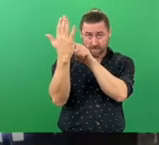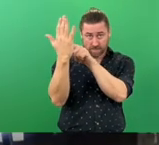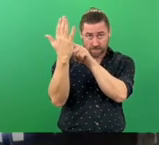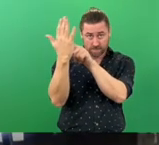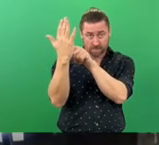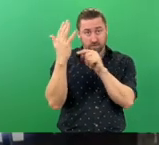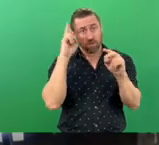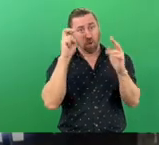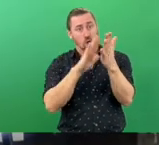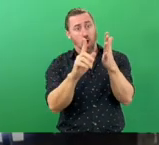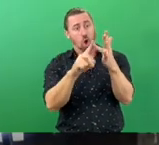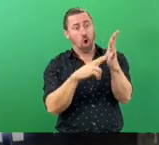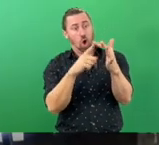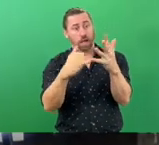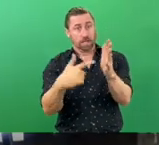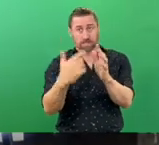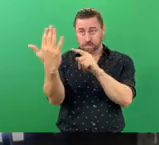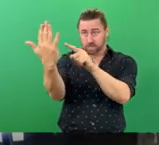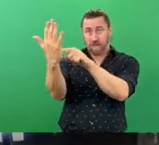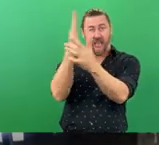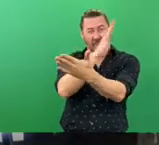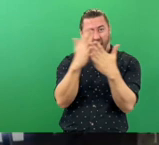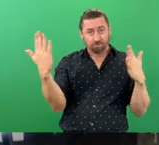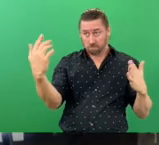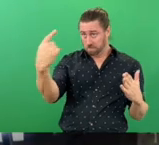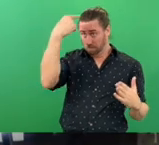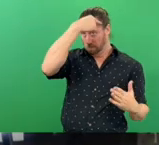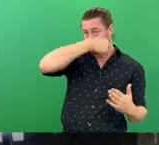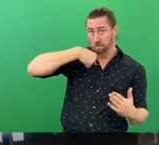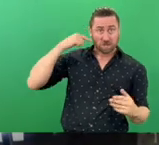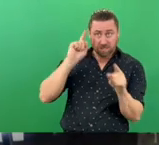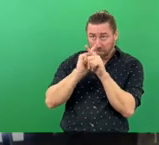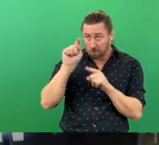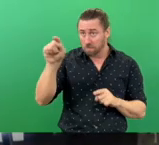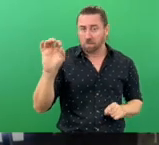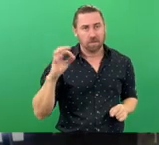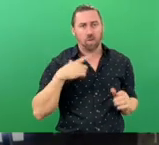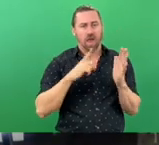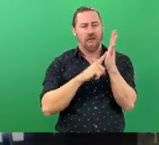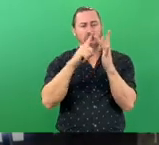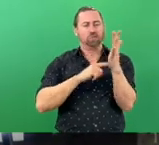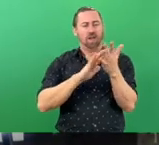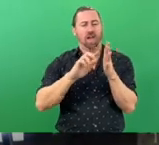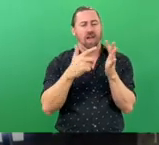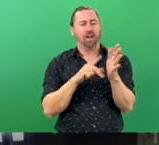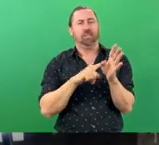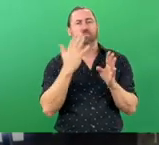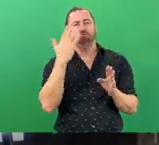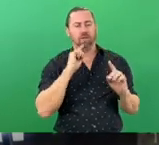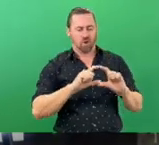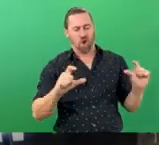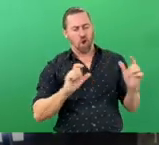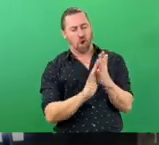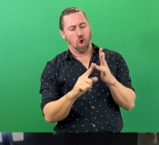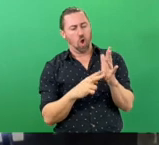that mirror is honest, right? That mirror is showing you reality. One of the things I love about the L.J. Harvey mirror and having honesty